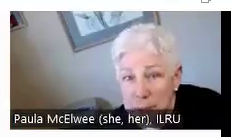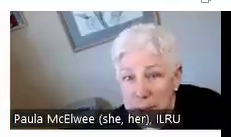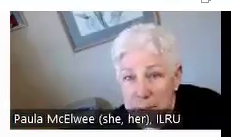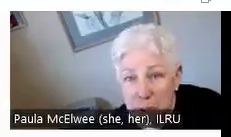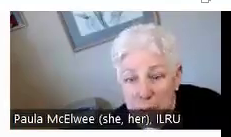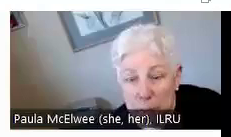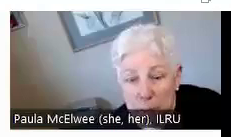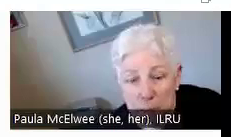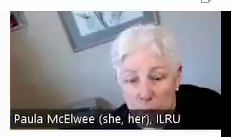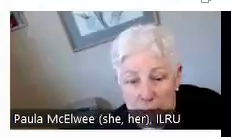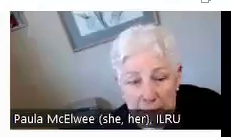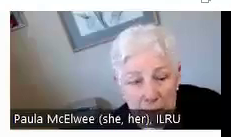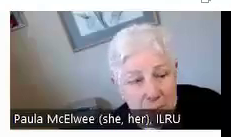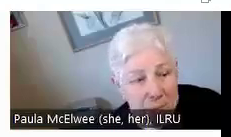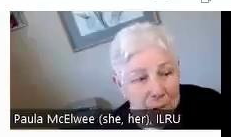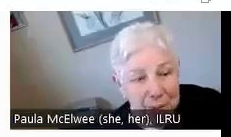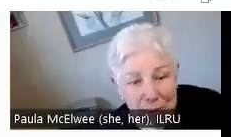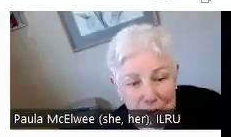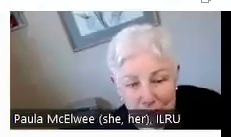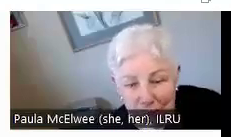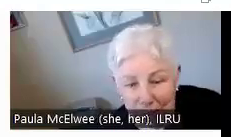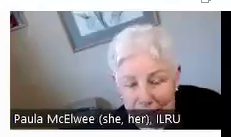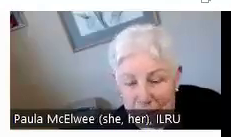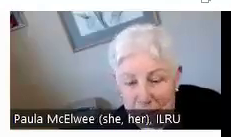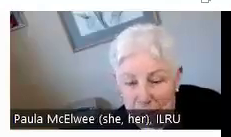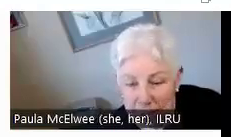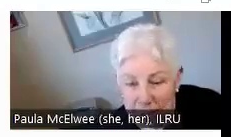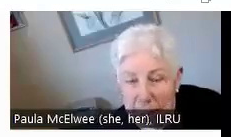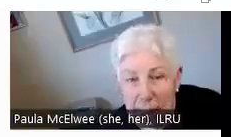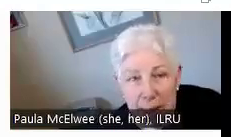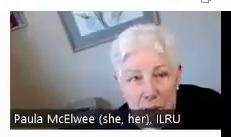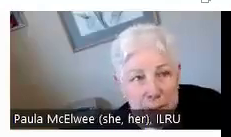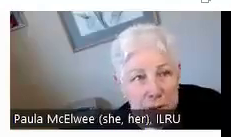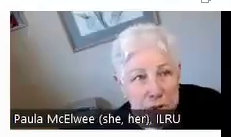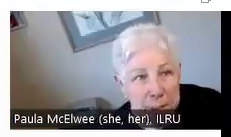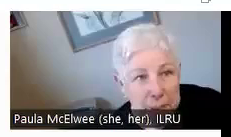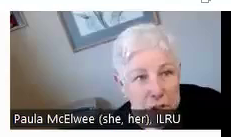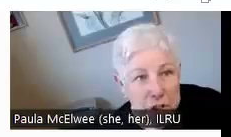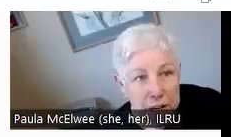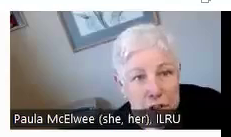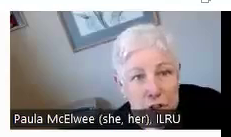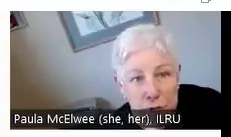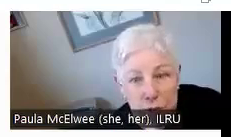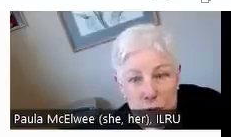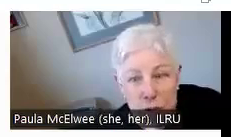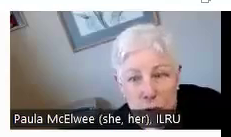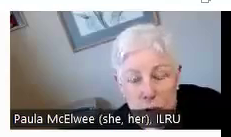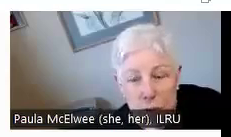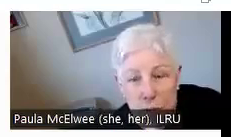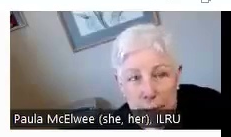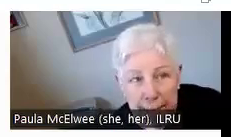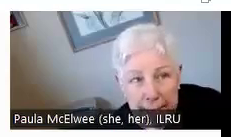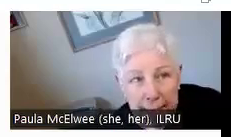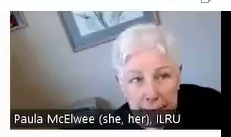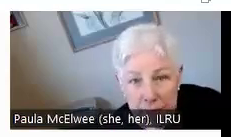So you should be able to go up or down wherever your menu is, and you should be able to change the view so